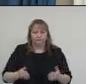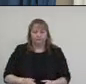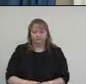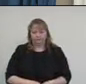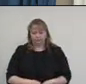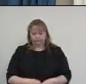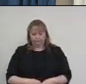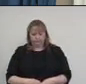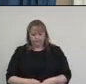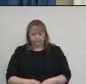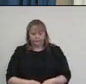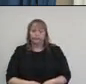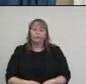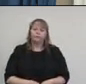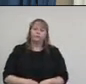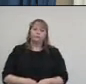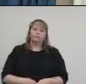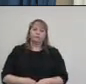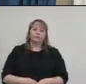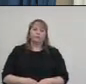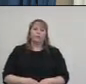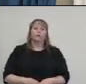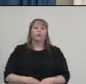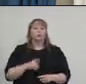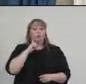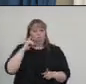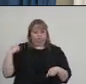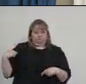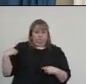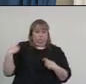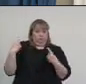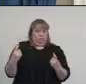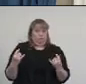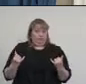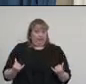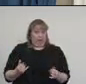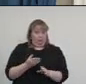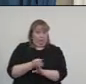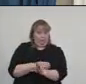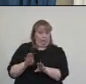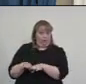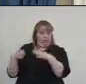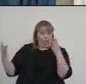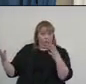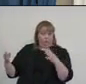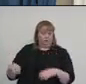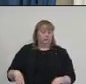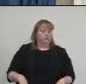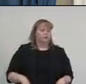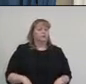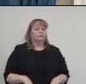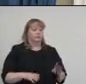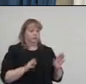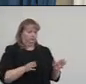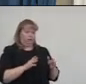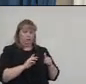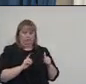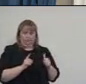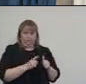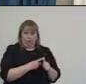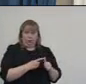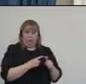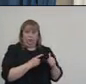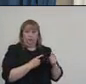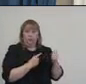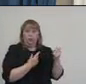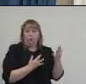reopening and a status update as of today. First, Consistent and sustainable downward trajectory